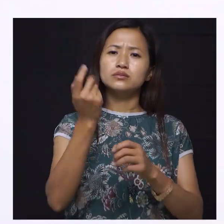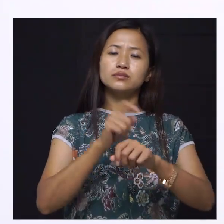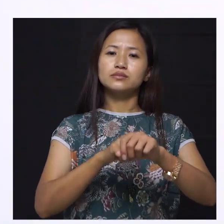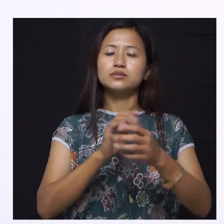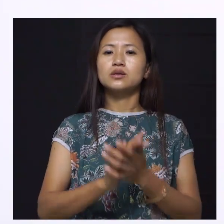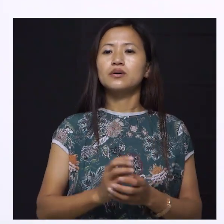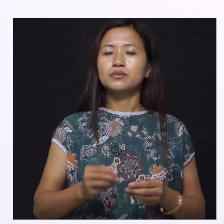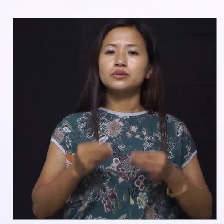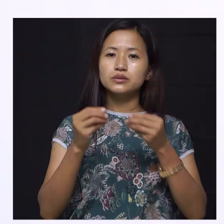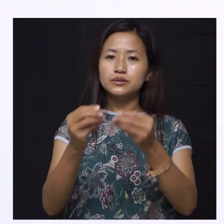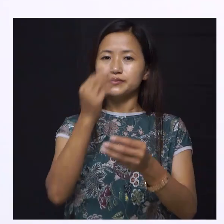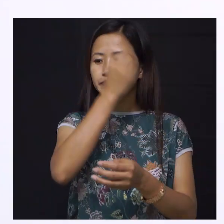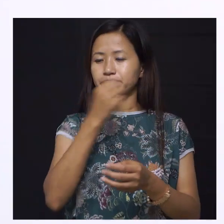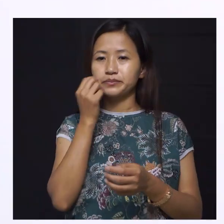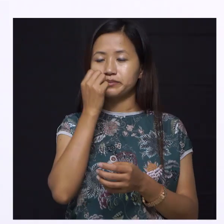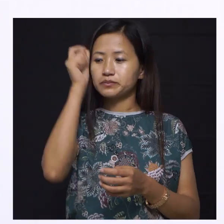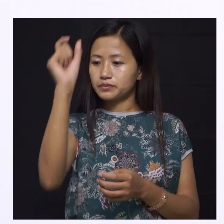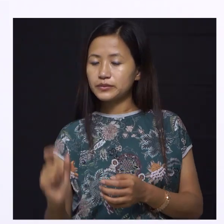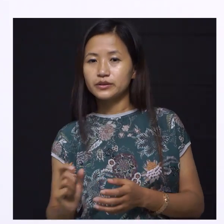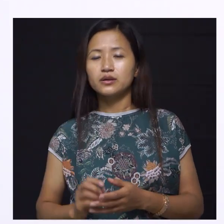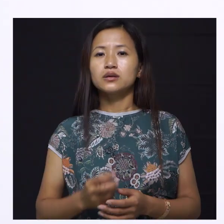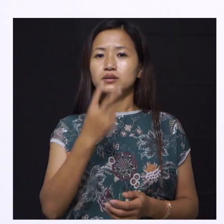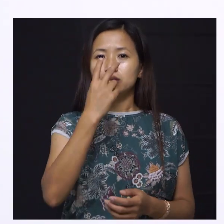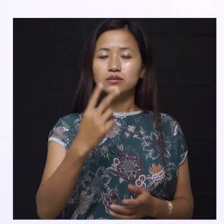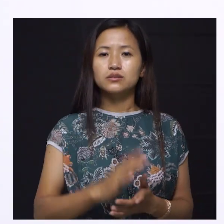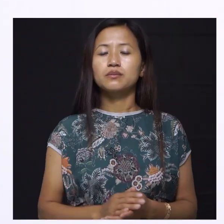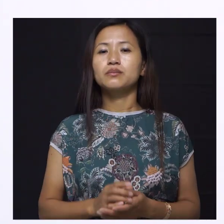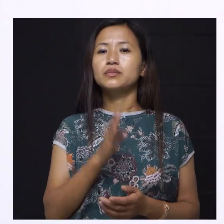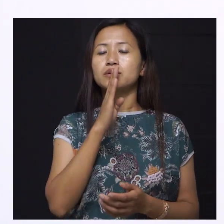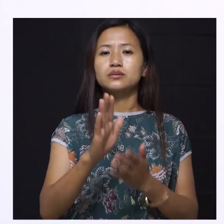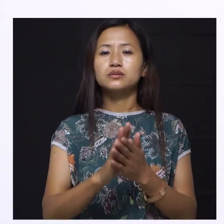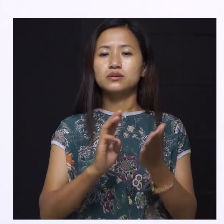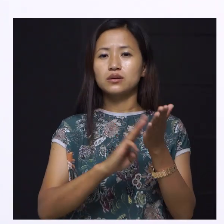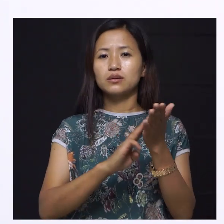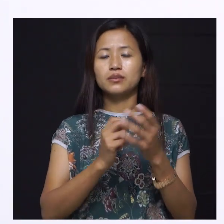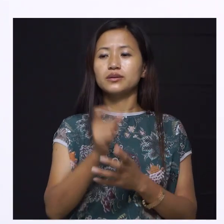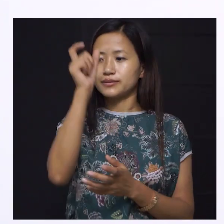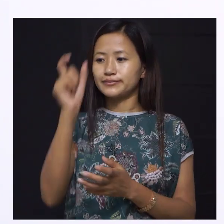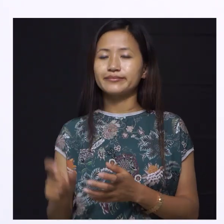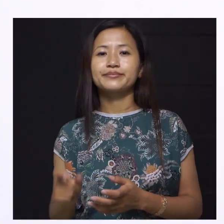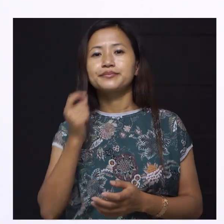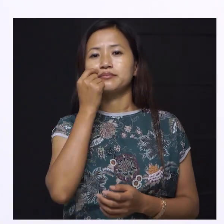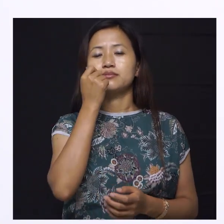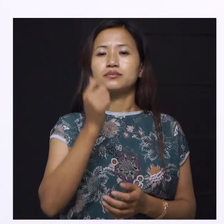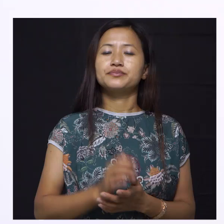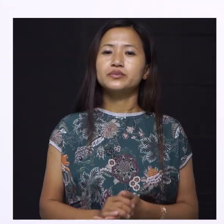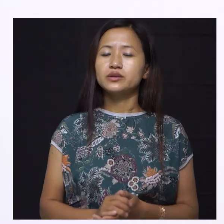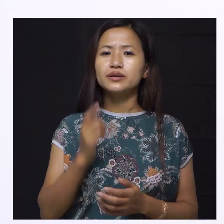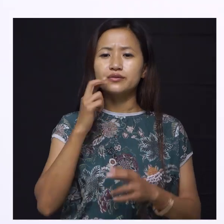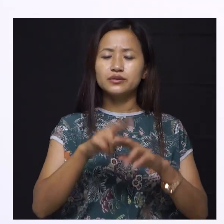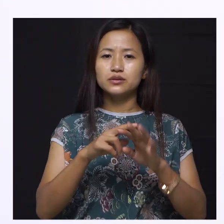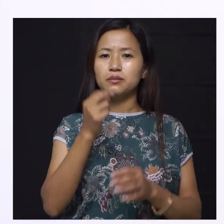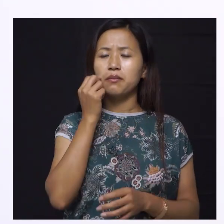cloth and gave it to her, saying that they should check if this belongs to Michael, and also said that if it is